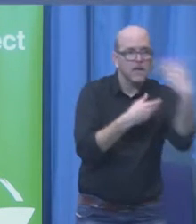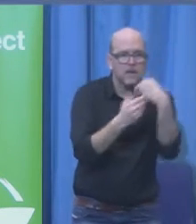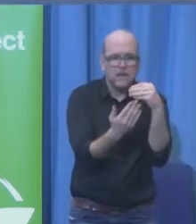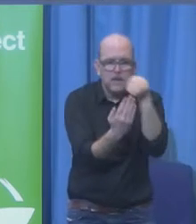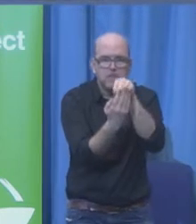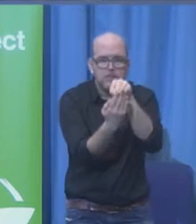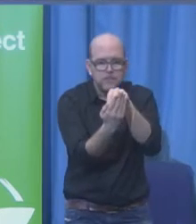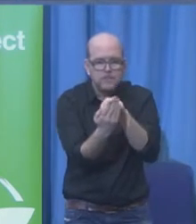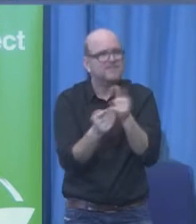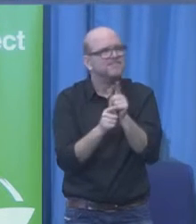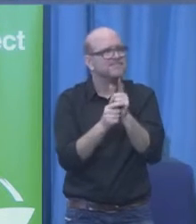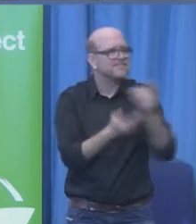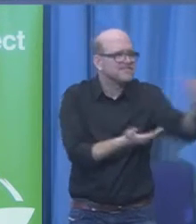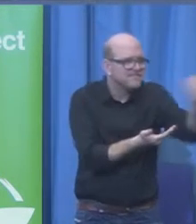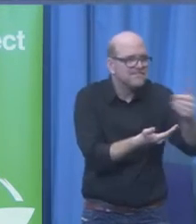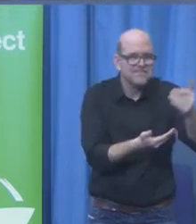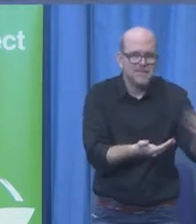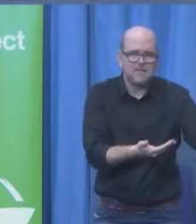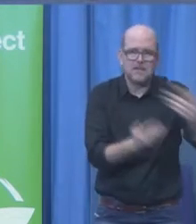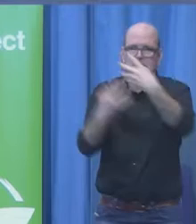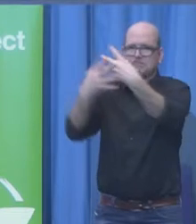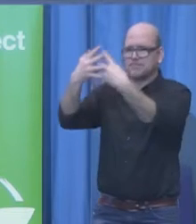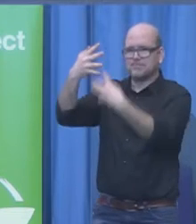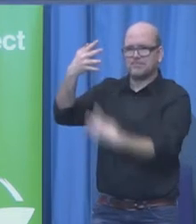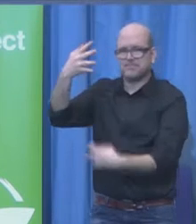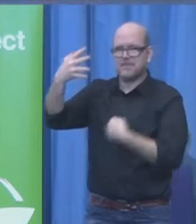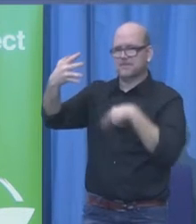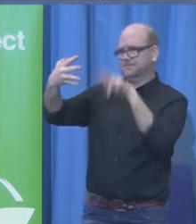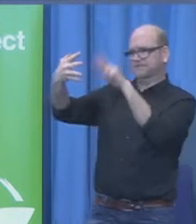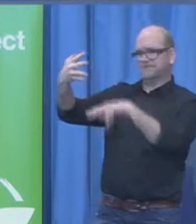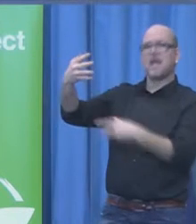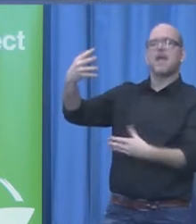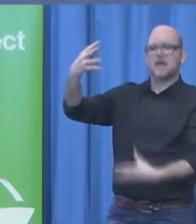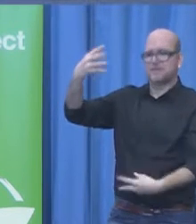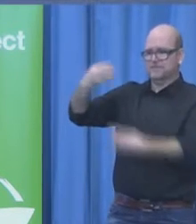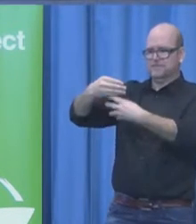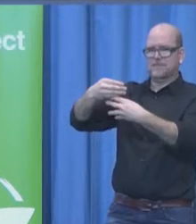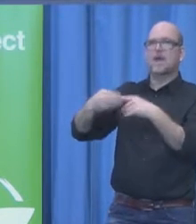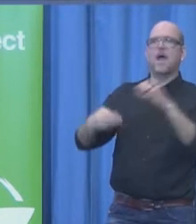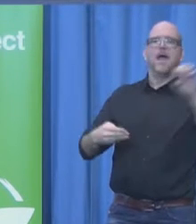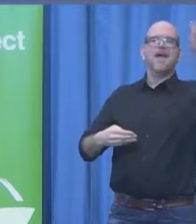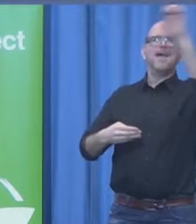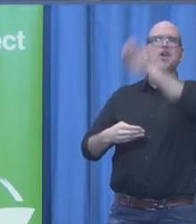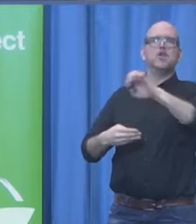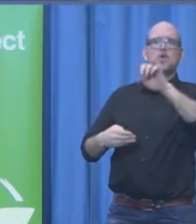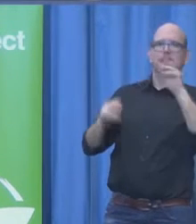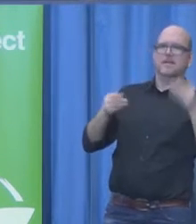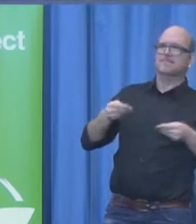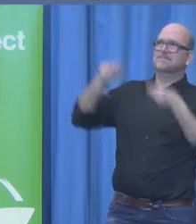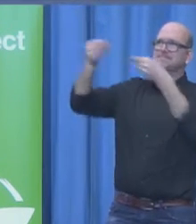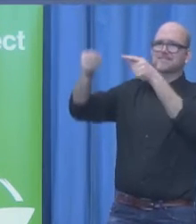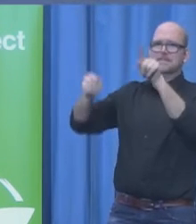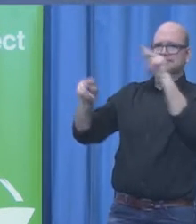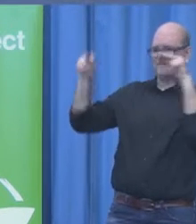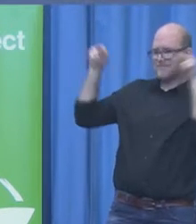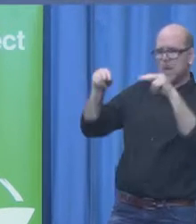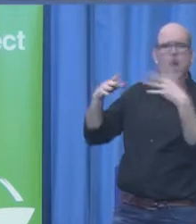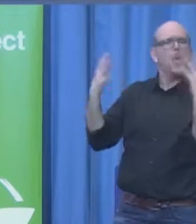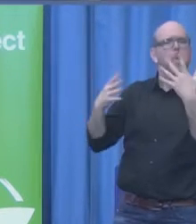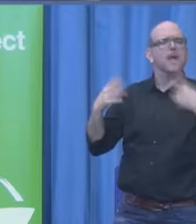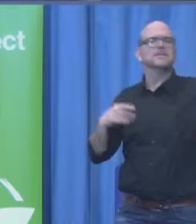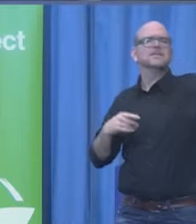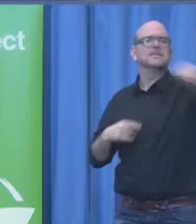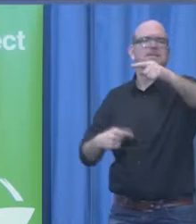also have our direct links with member states. For example, we have in the area of disability an expert